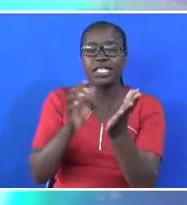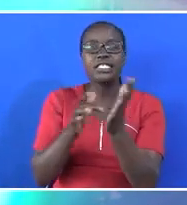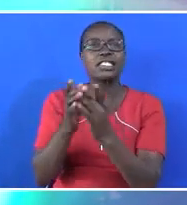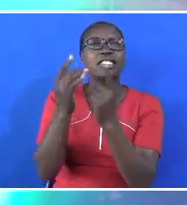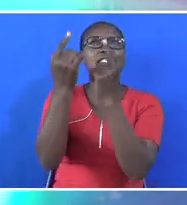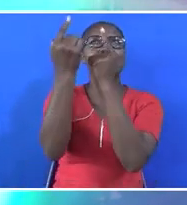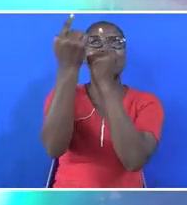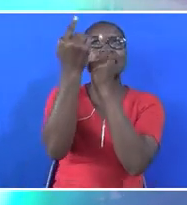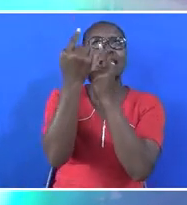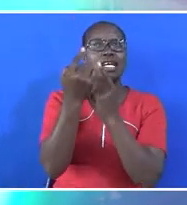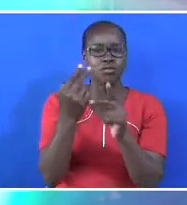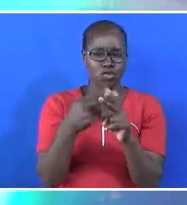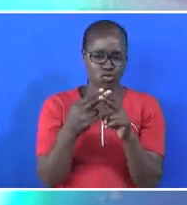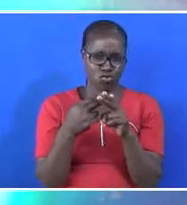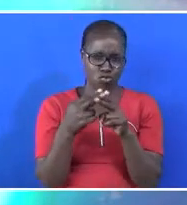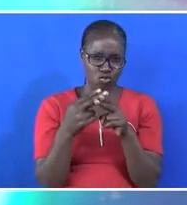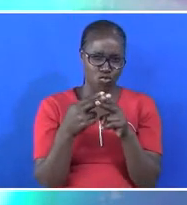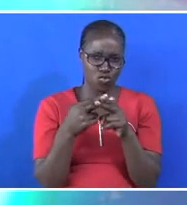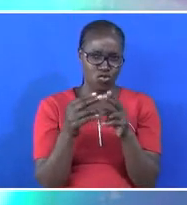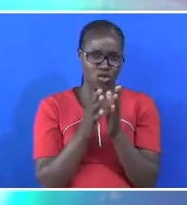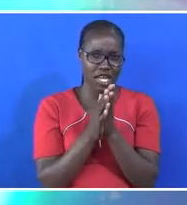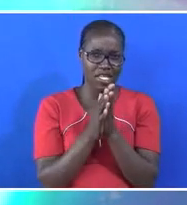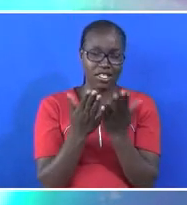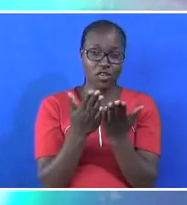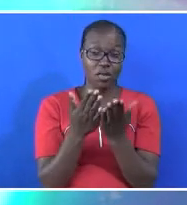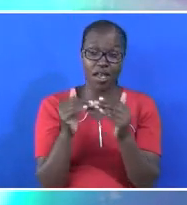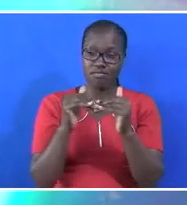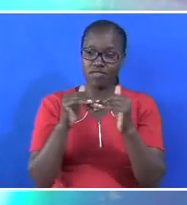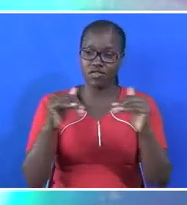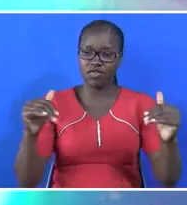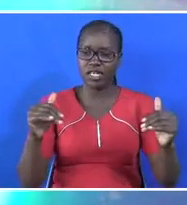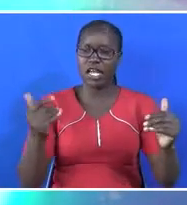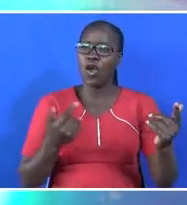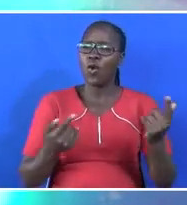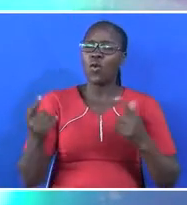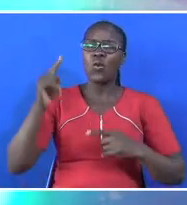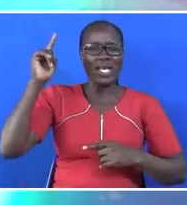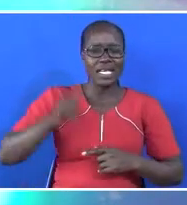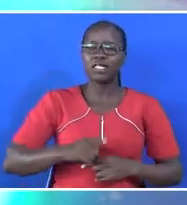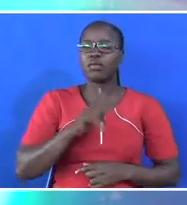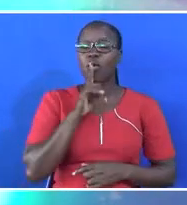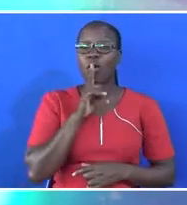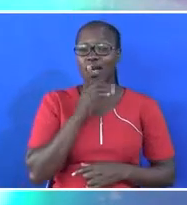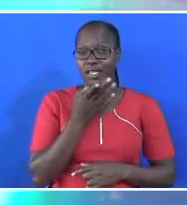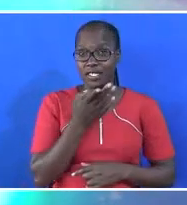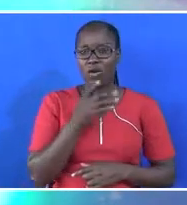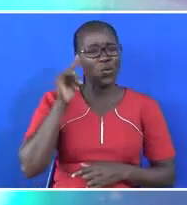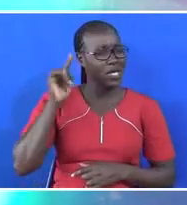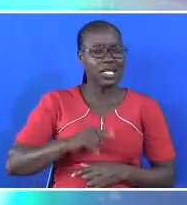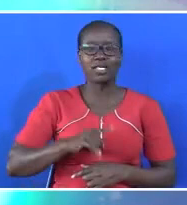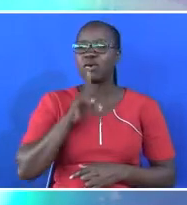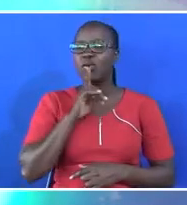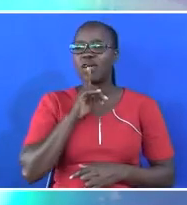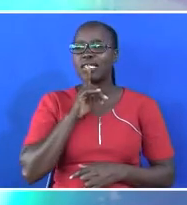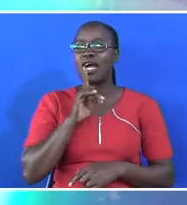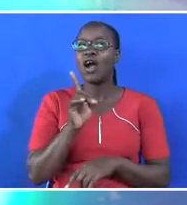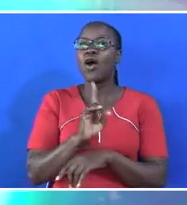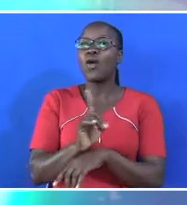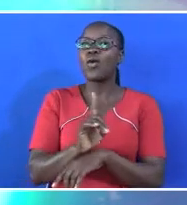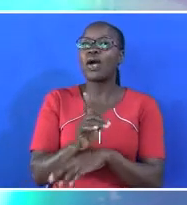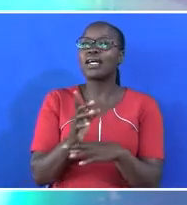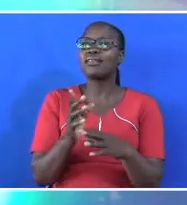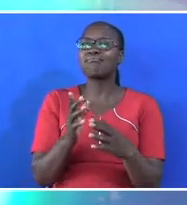is coming soon, and soon there will be a divide. We can't keep quiet. We can't keep quiet when it